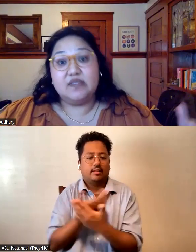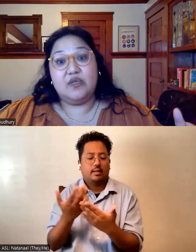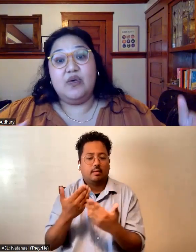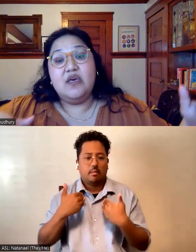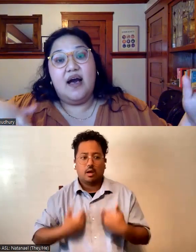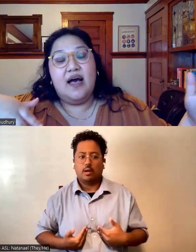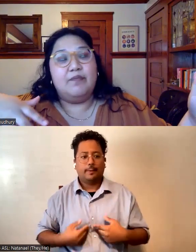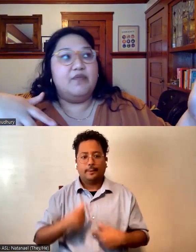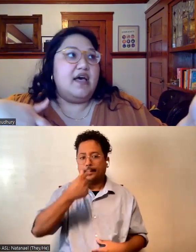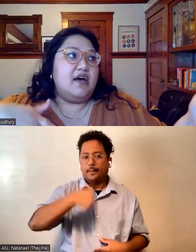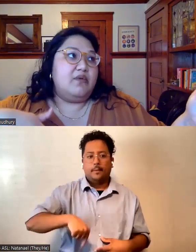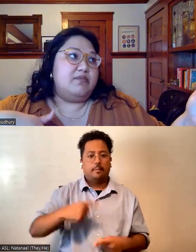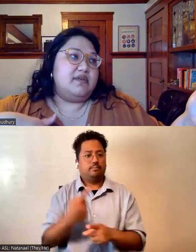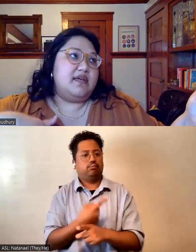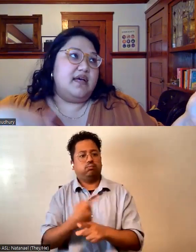right? So